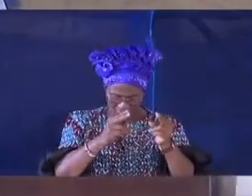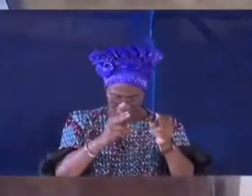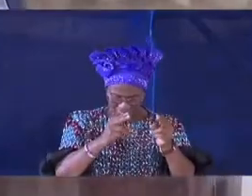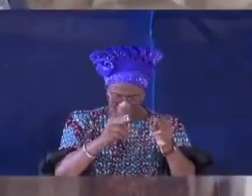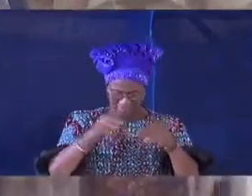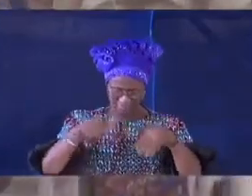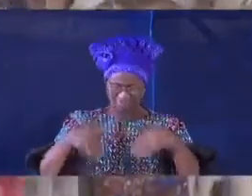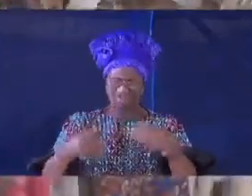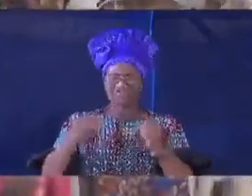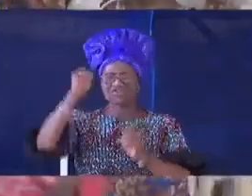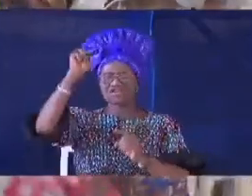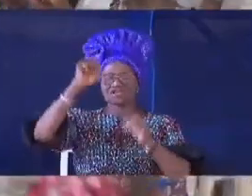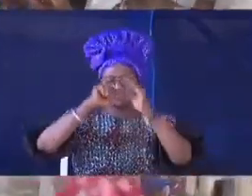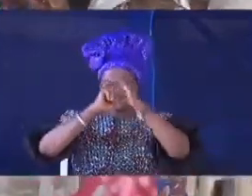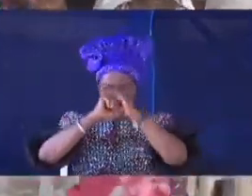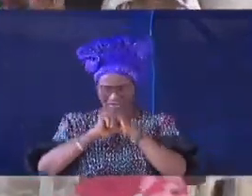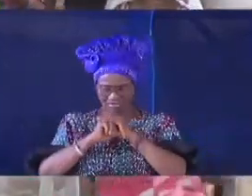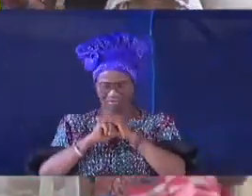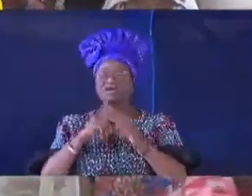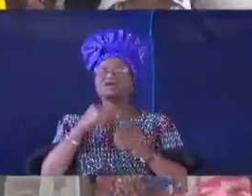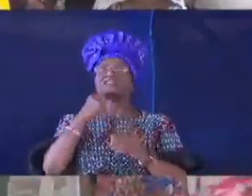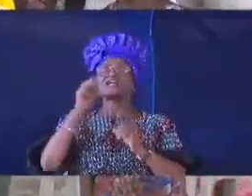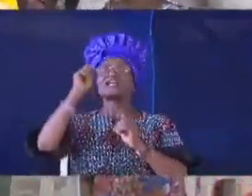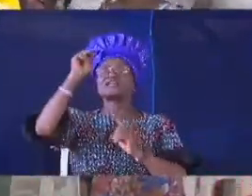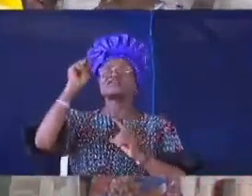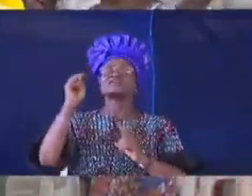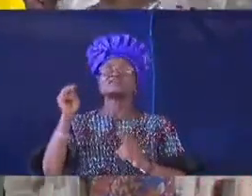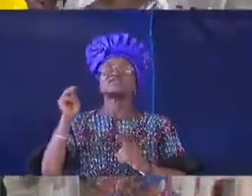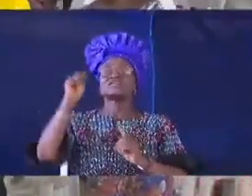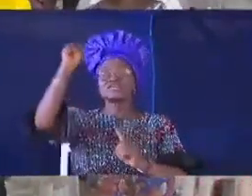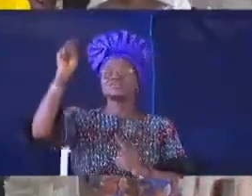Give Him adoration. Tell Him you love Him.